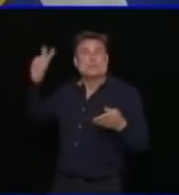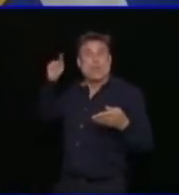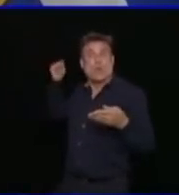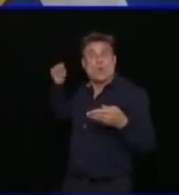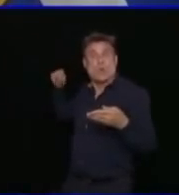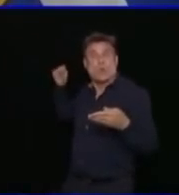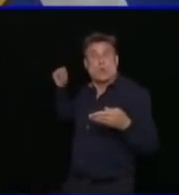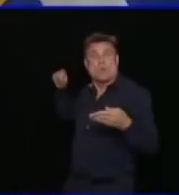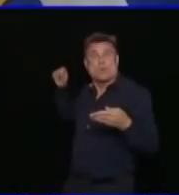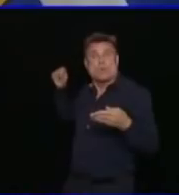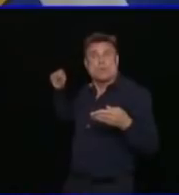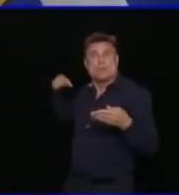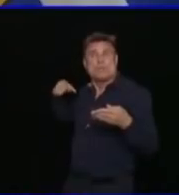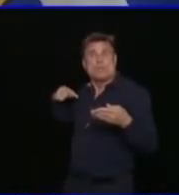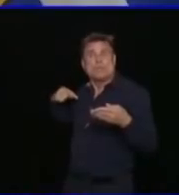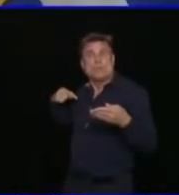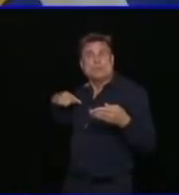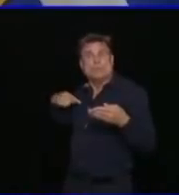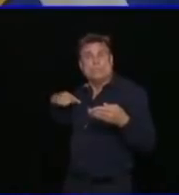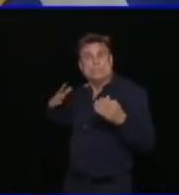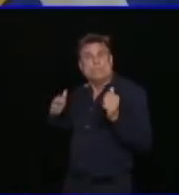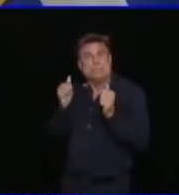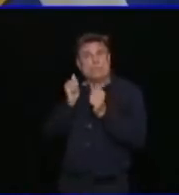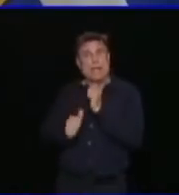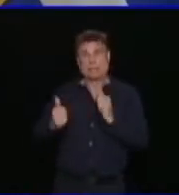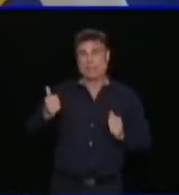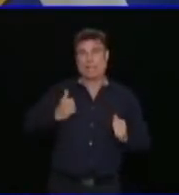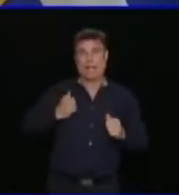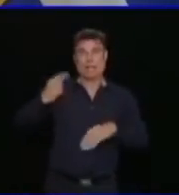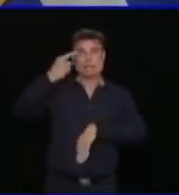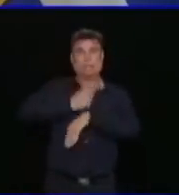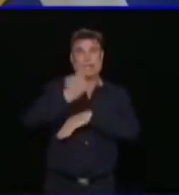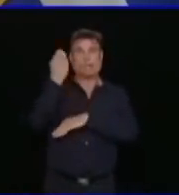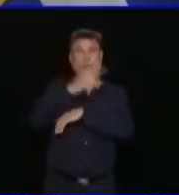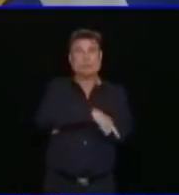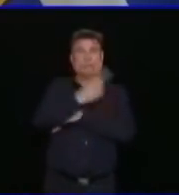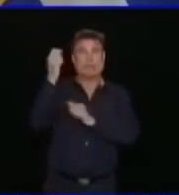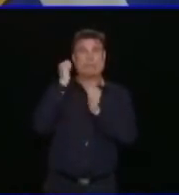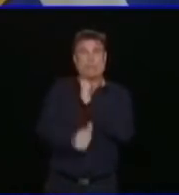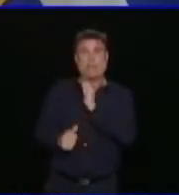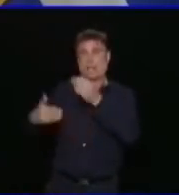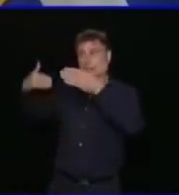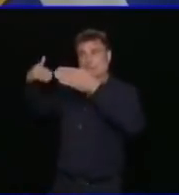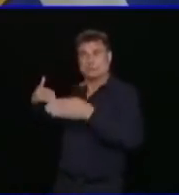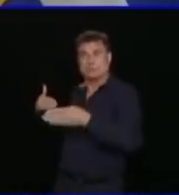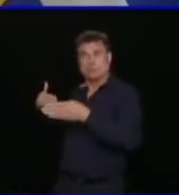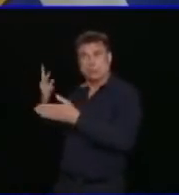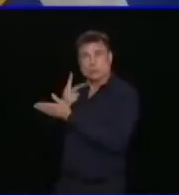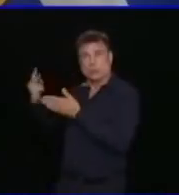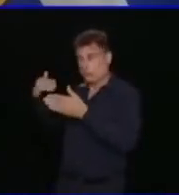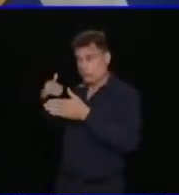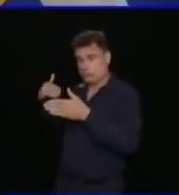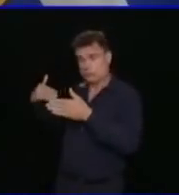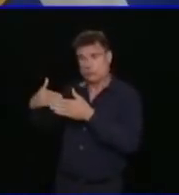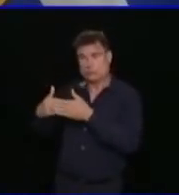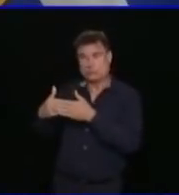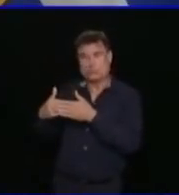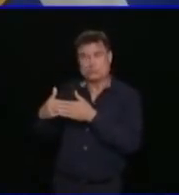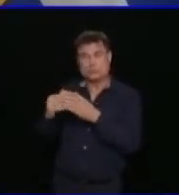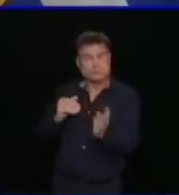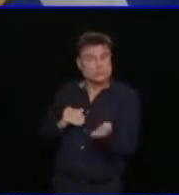people getting sick in the second incubation period, and this is the second generation of transmission from events that happened over the